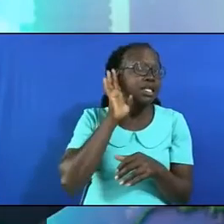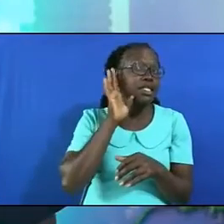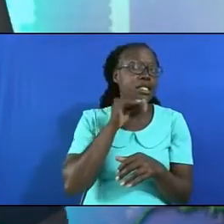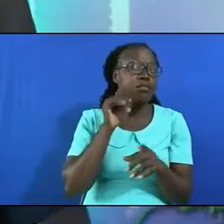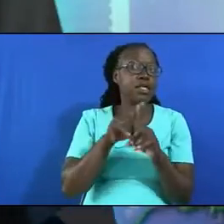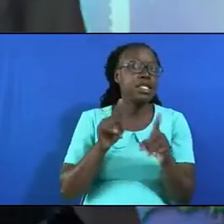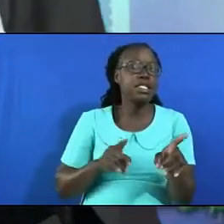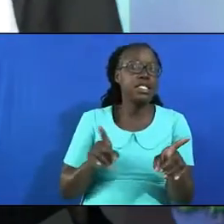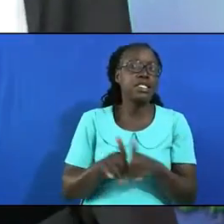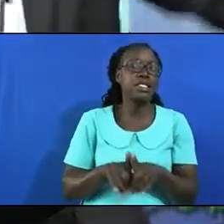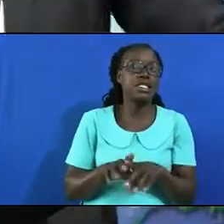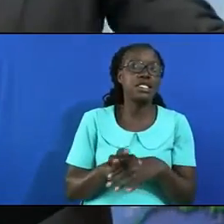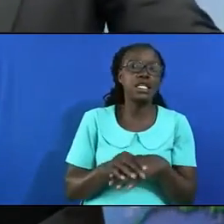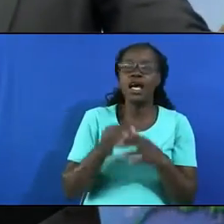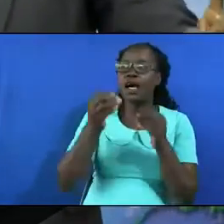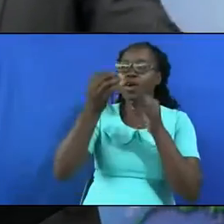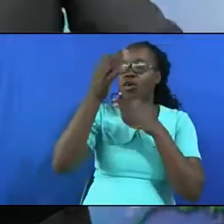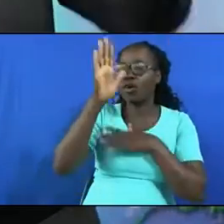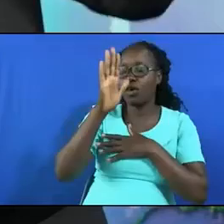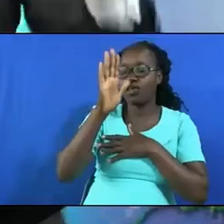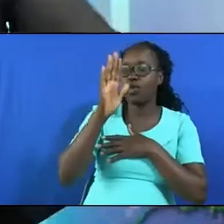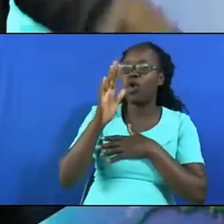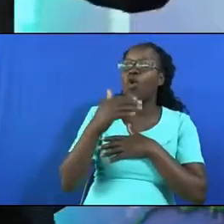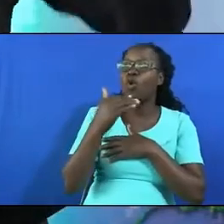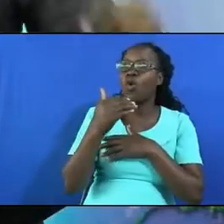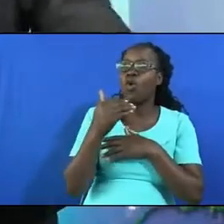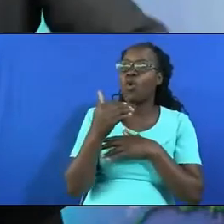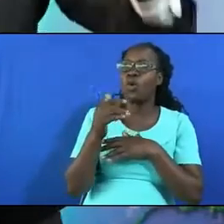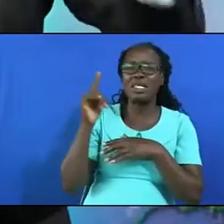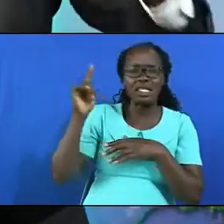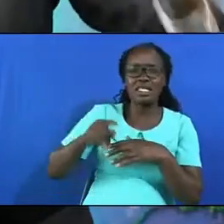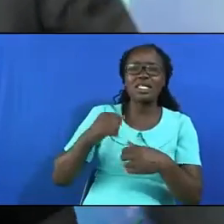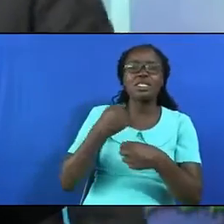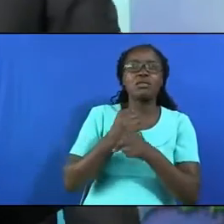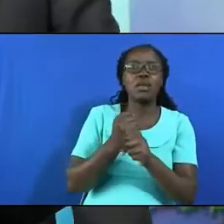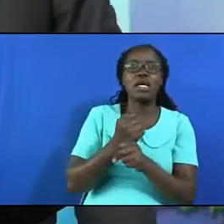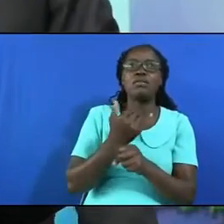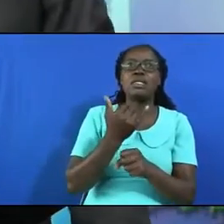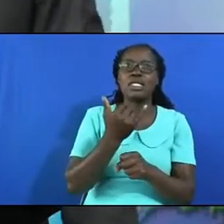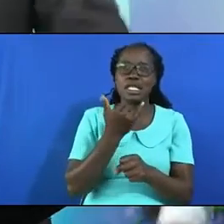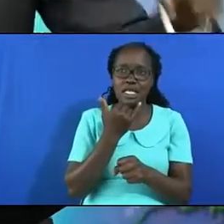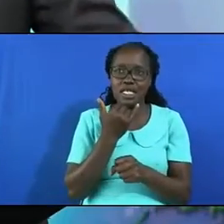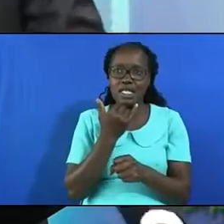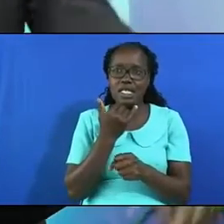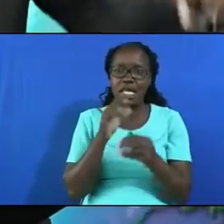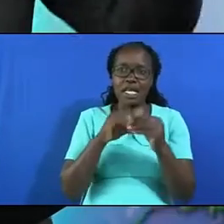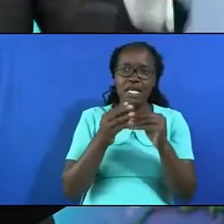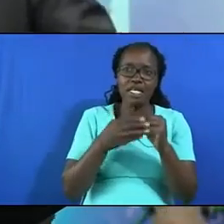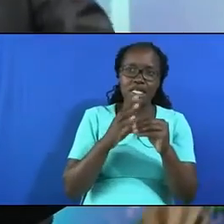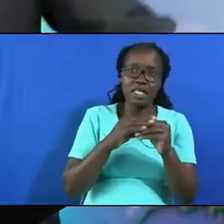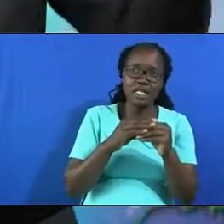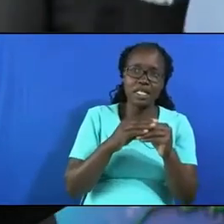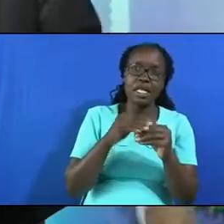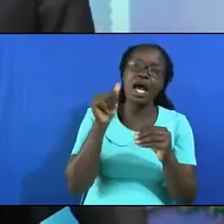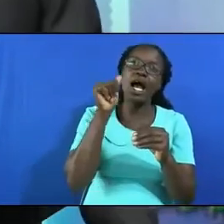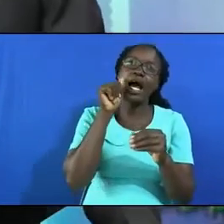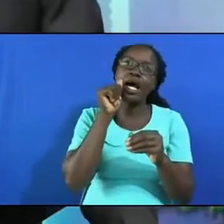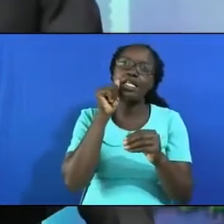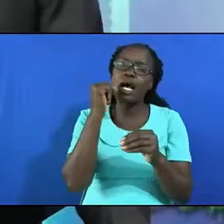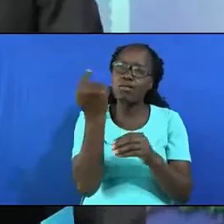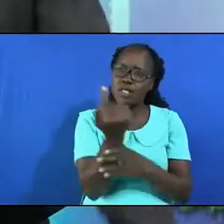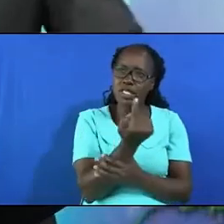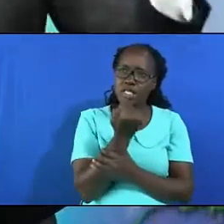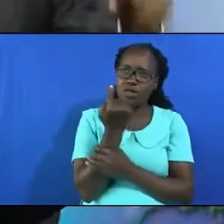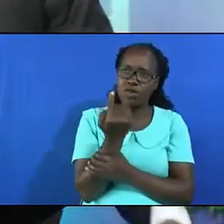and sisters. God, who doesn't make mistakes, created Adam